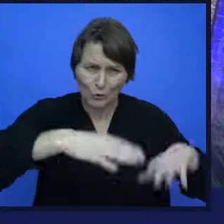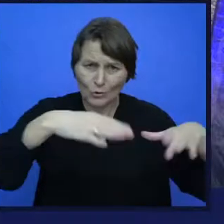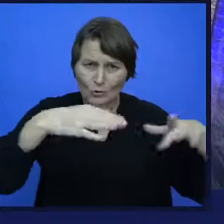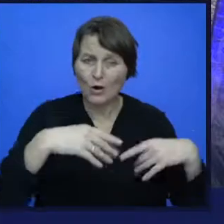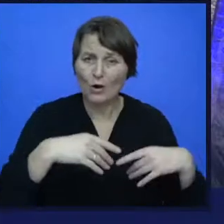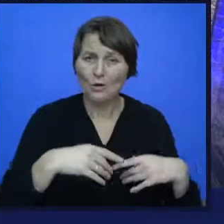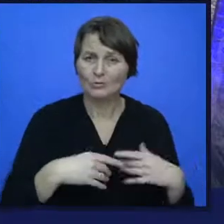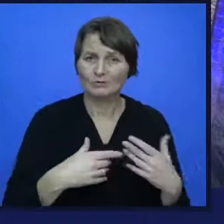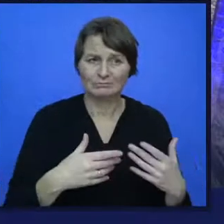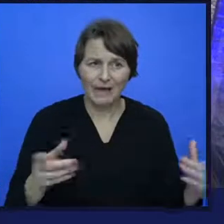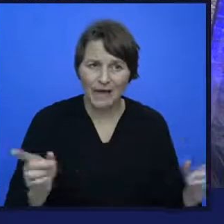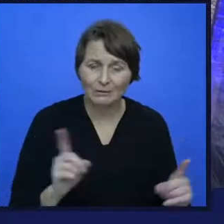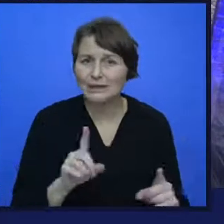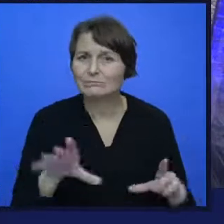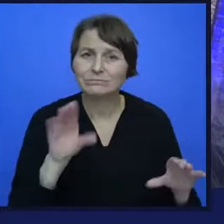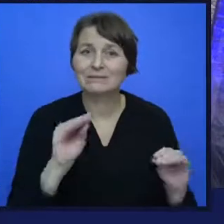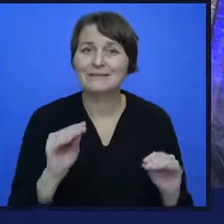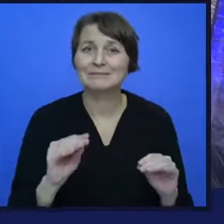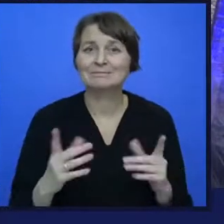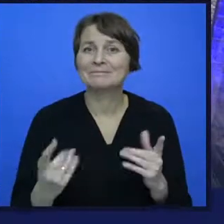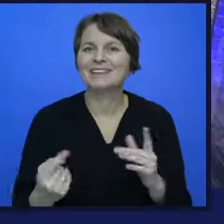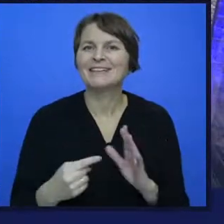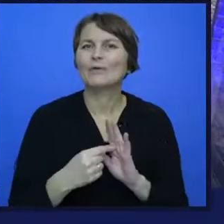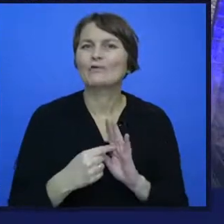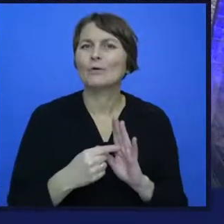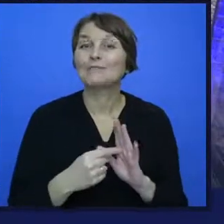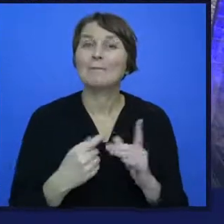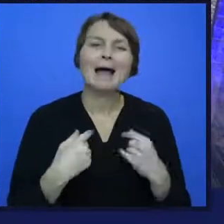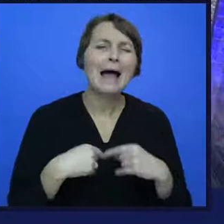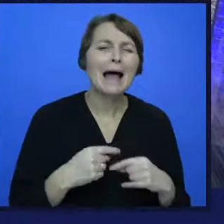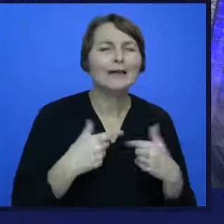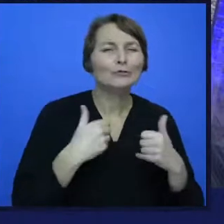Like I try to practice, 20% speaking, 80% listening.